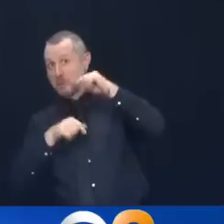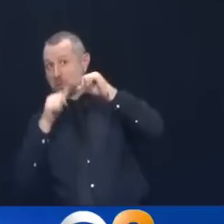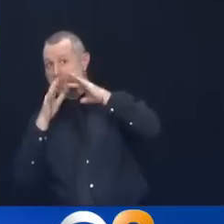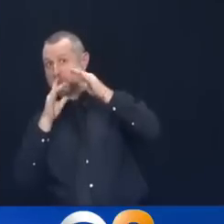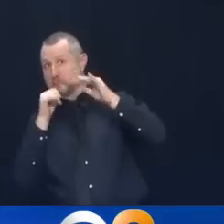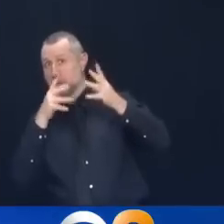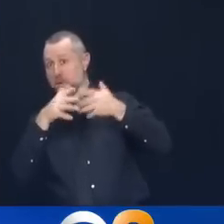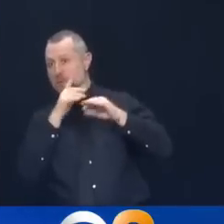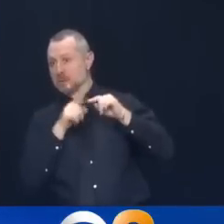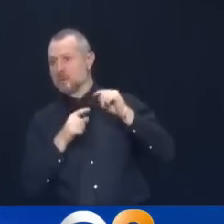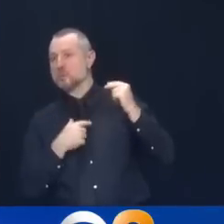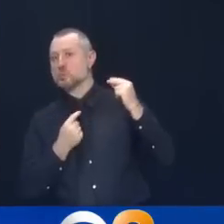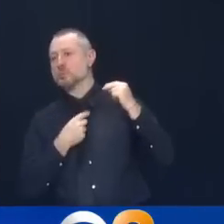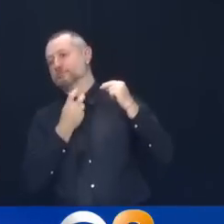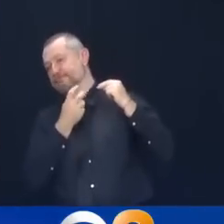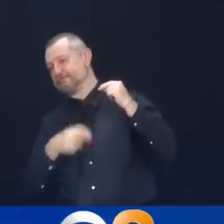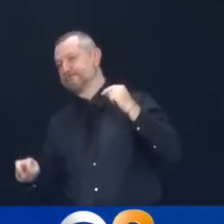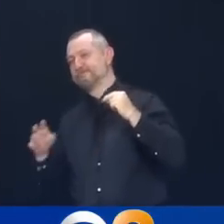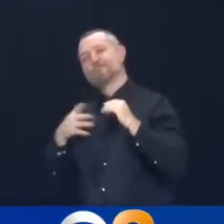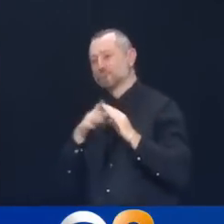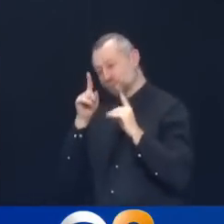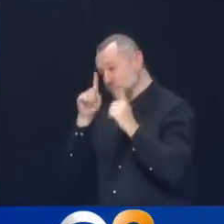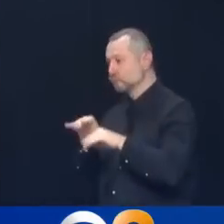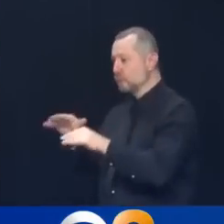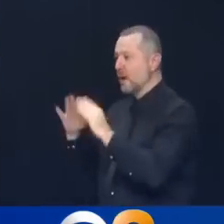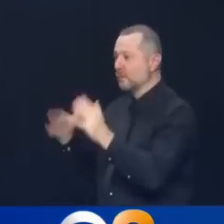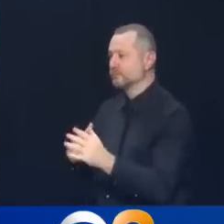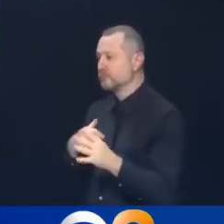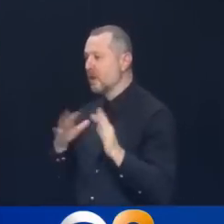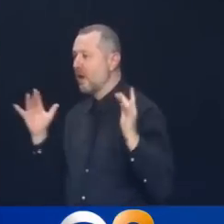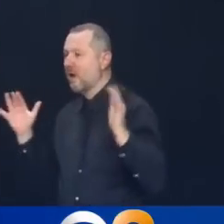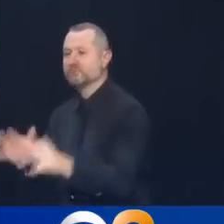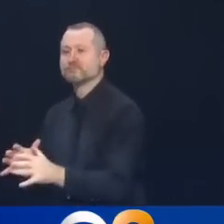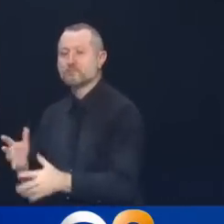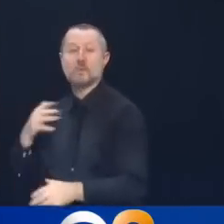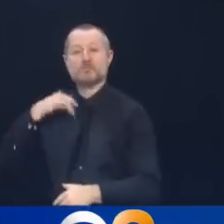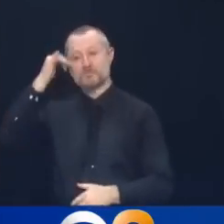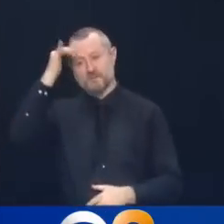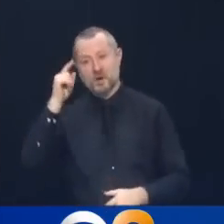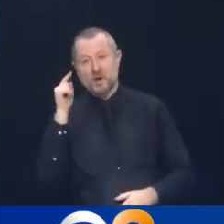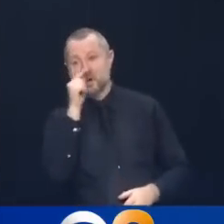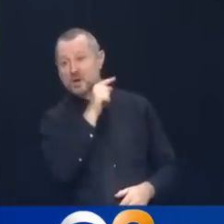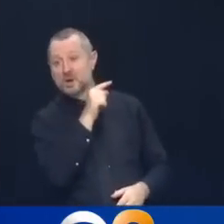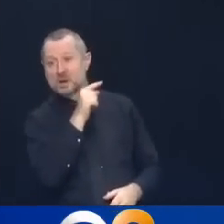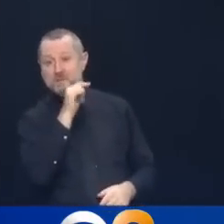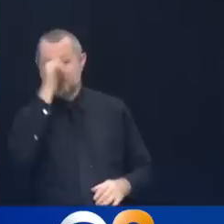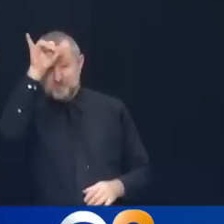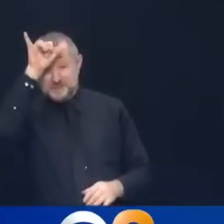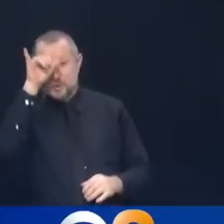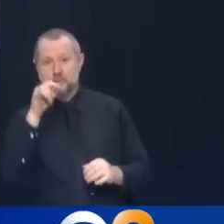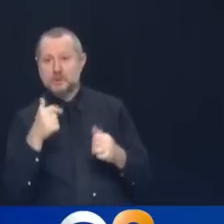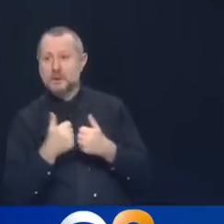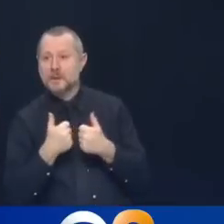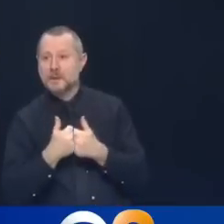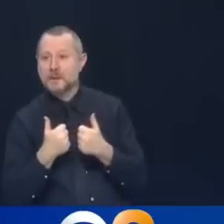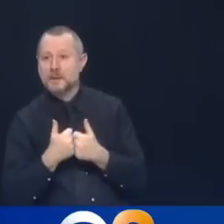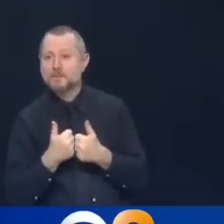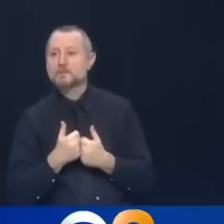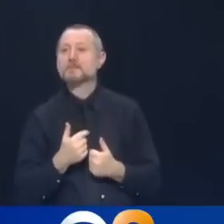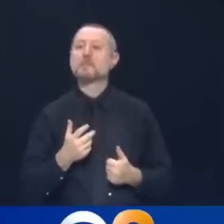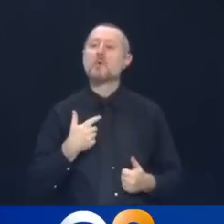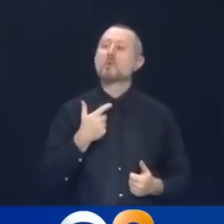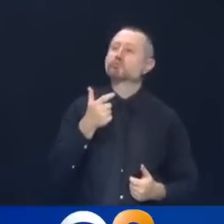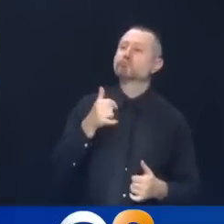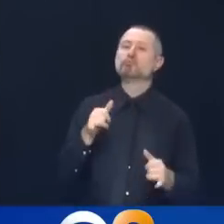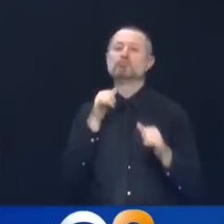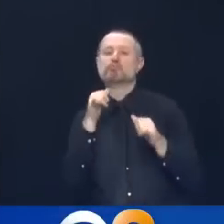to your house. We'll watch the Bills game, we'll have a few beers, we'll hang around. And by the way, if I'm